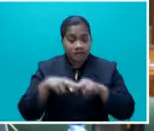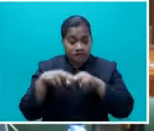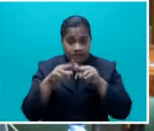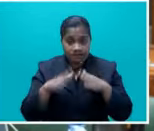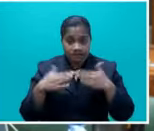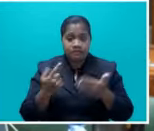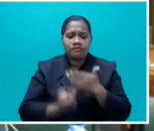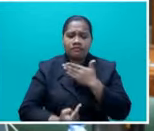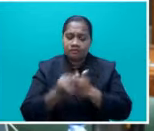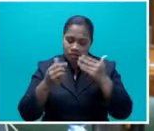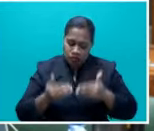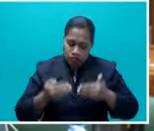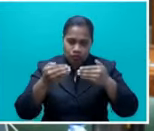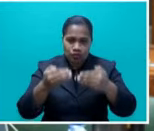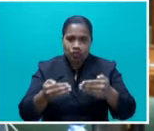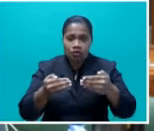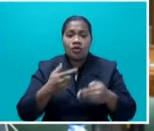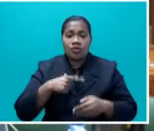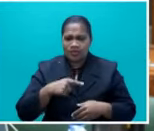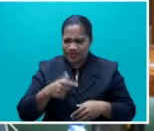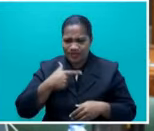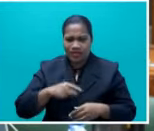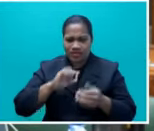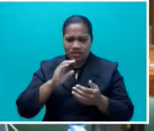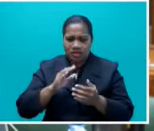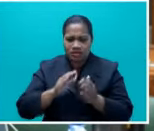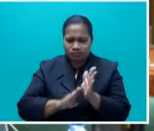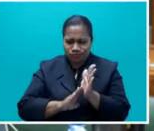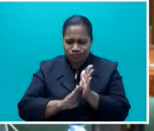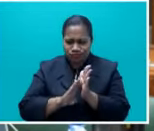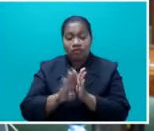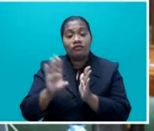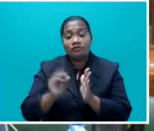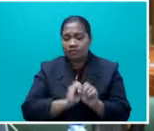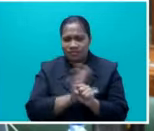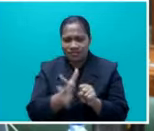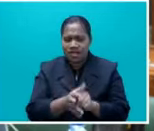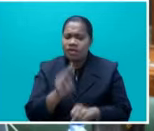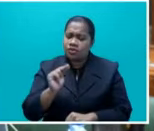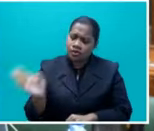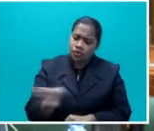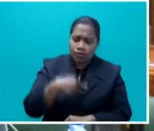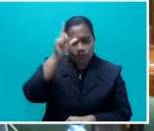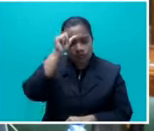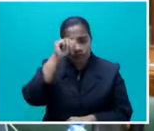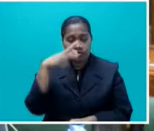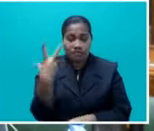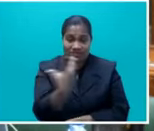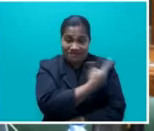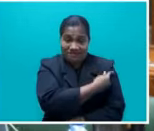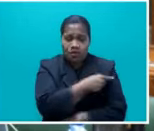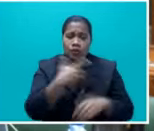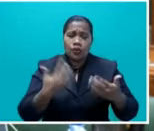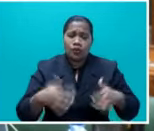on the process of recovery from the COVID-19 pandemic, and we need all Fijians to be vaccinated. It was a huge